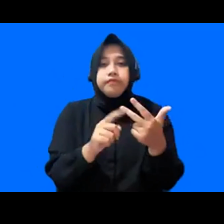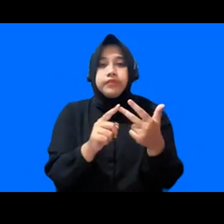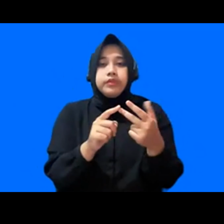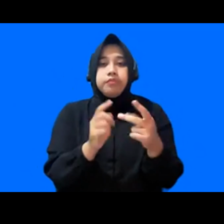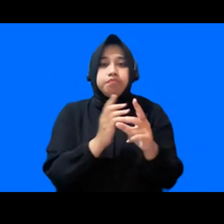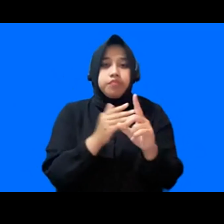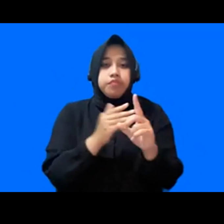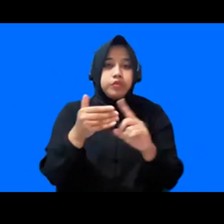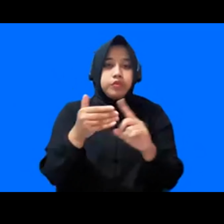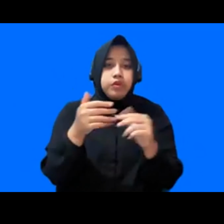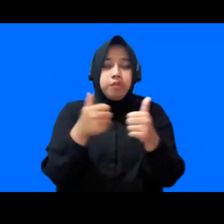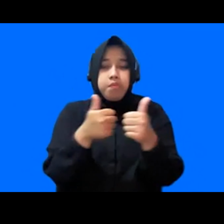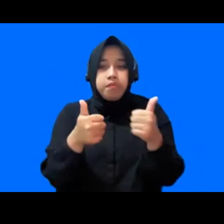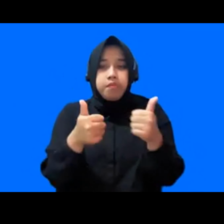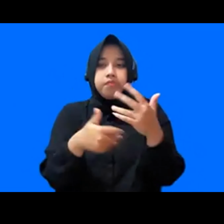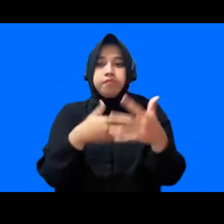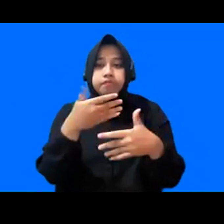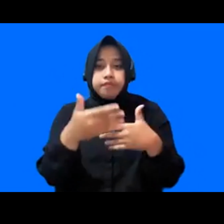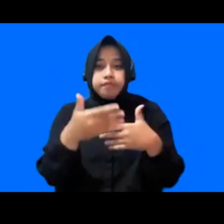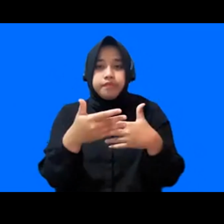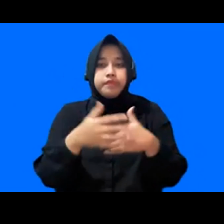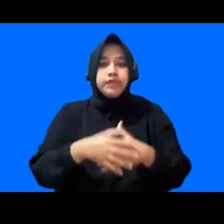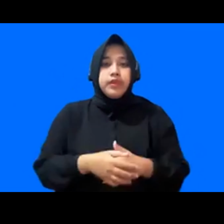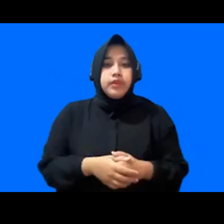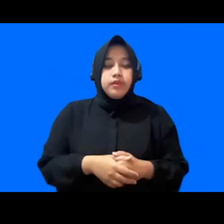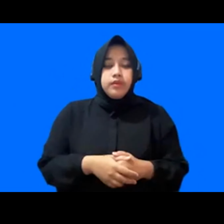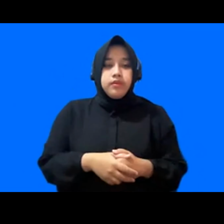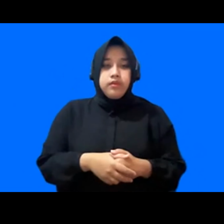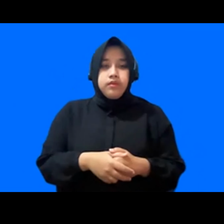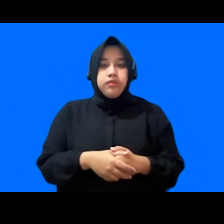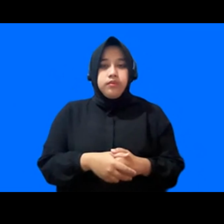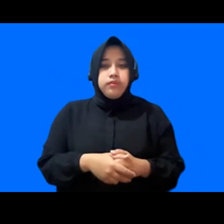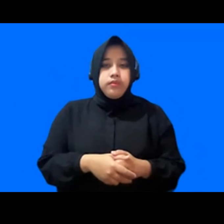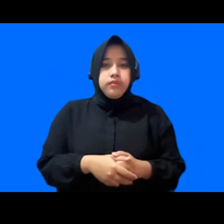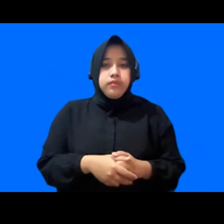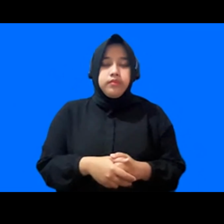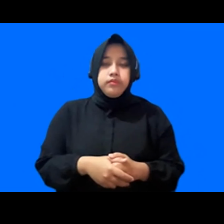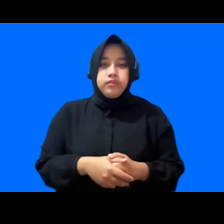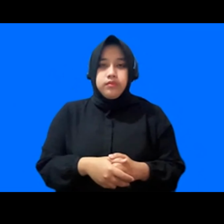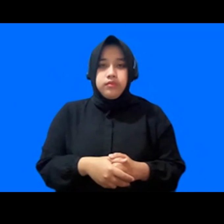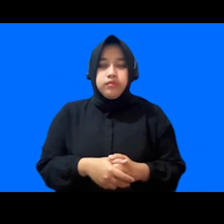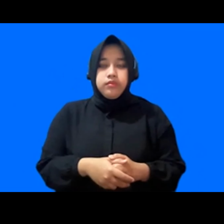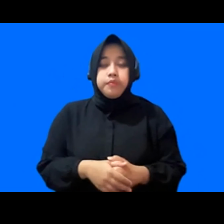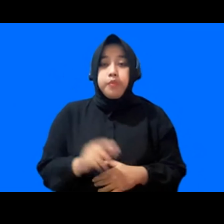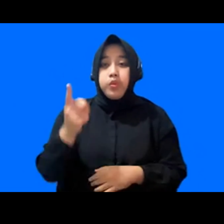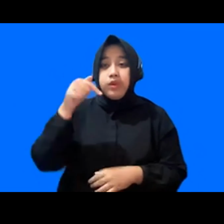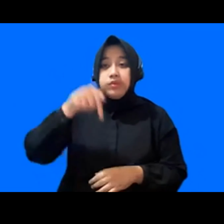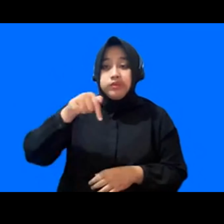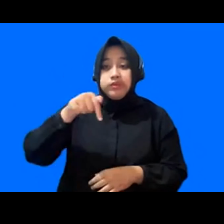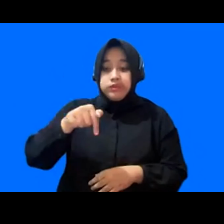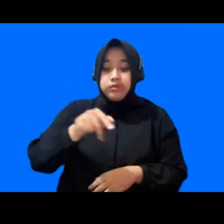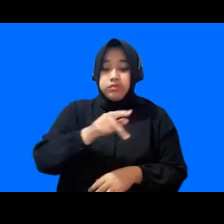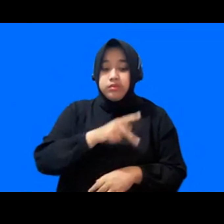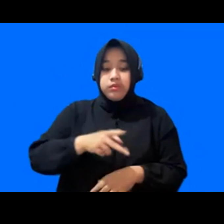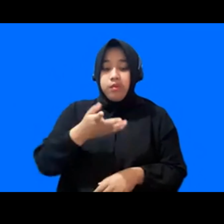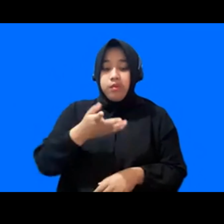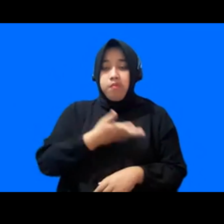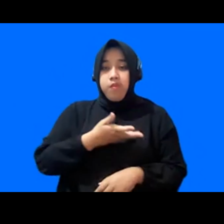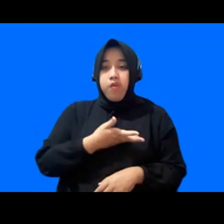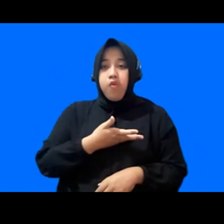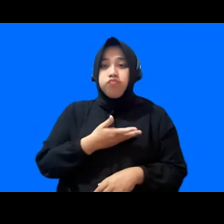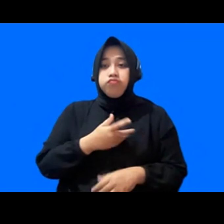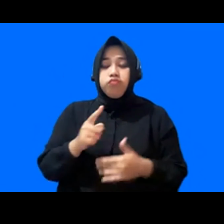internally. As part of that operational priority 1, we are strengthening our approach to the poverty and social analysis, which underpins the design